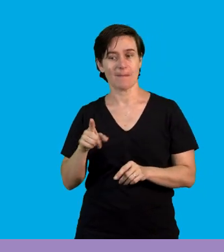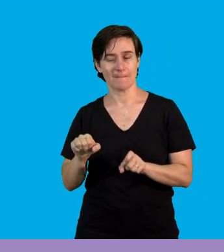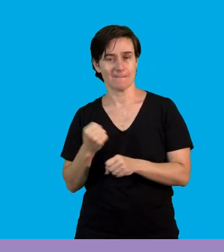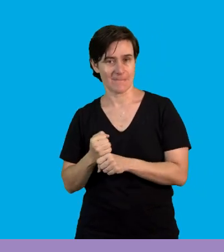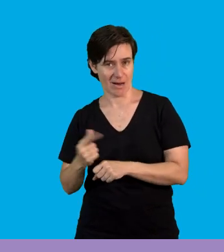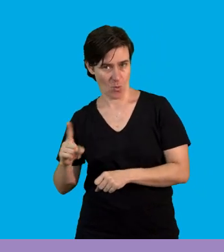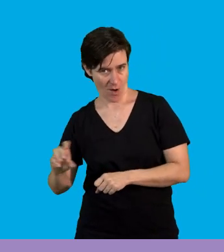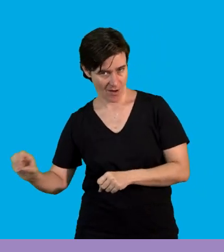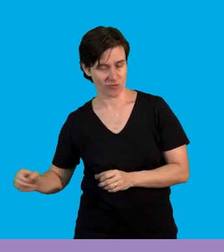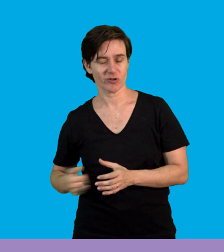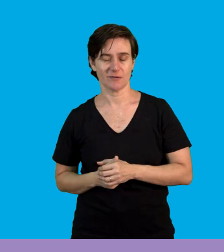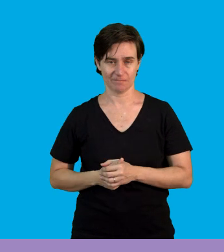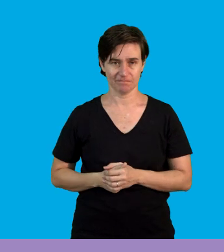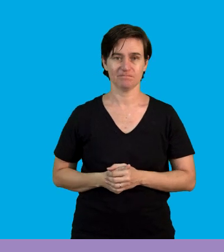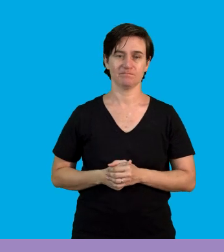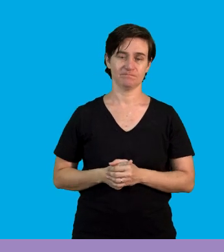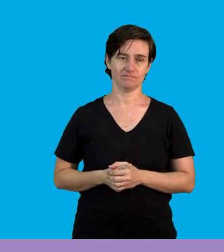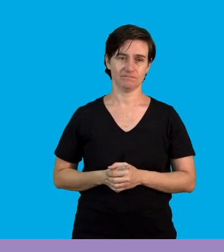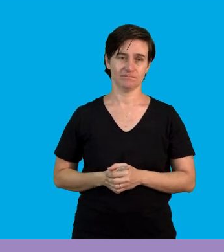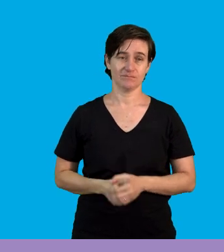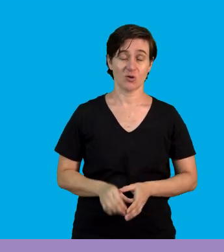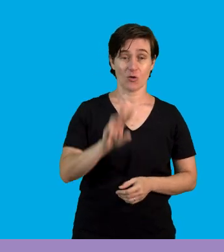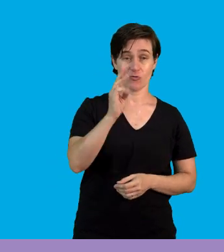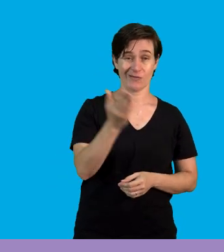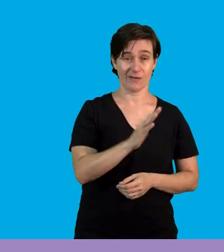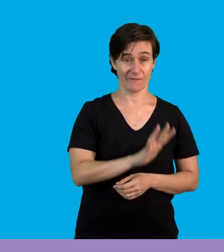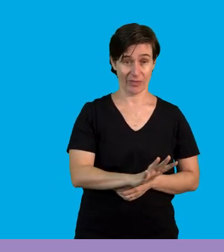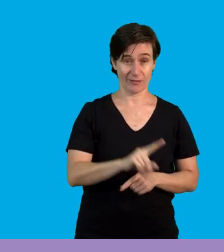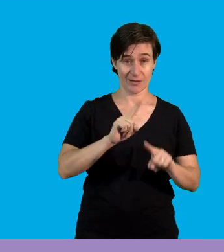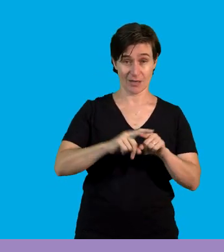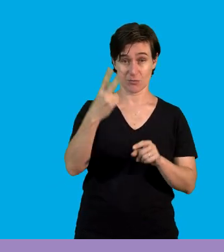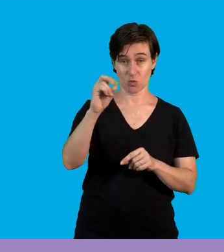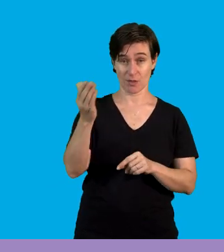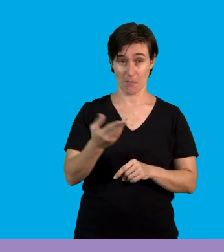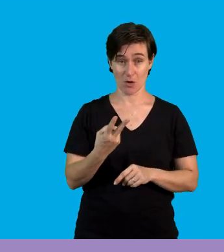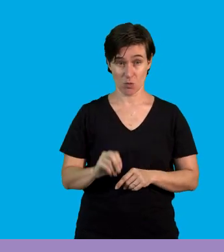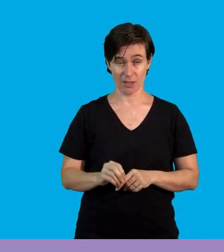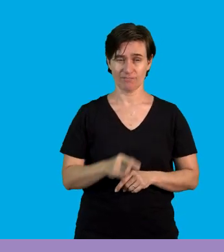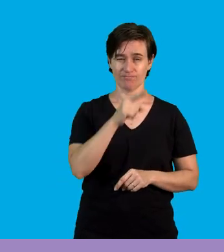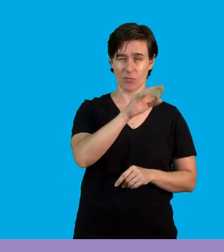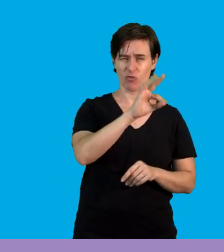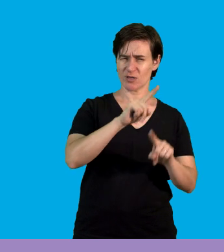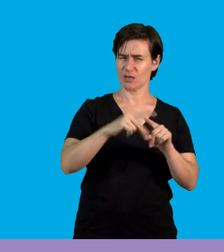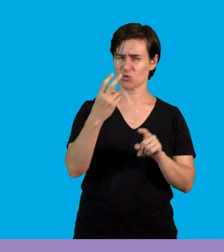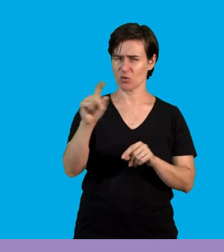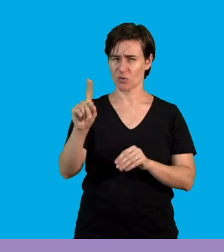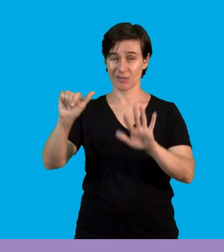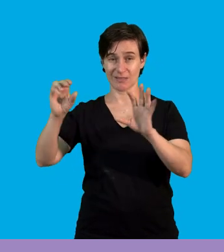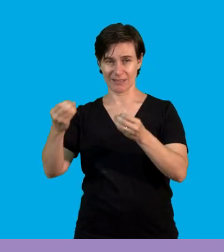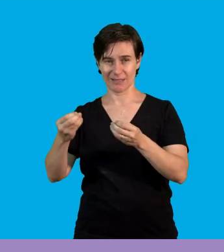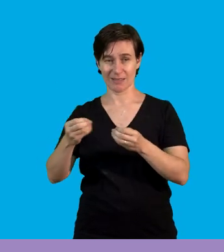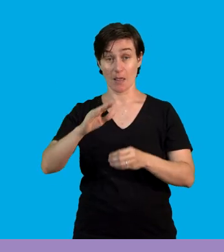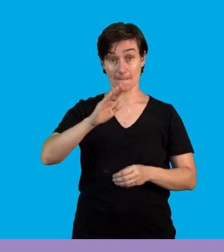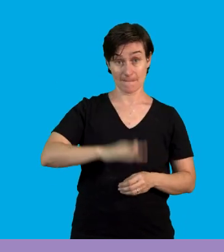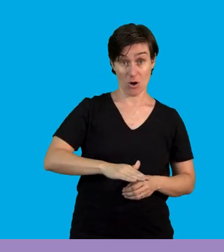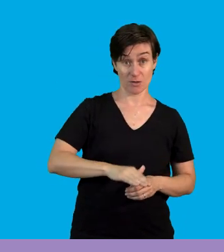20/20. 3 multiplied by 20 then becomes 60, and 5 multiplied by 20 becomes the